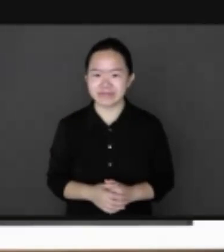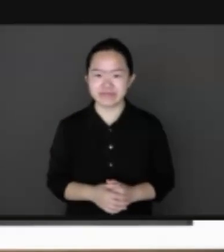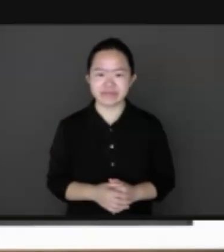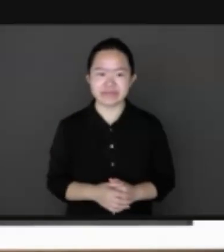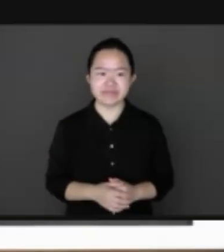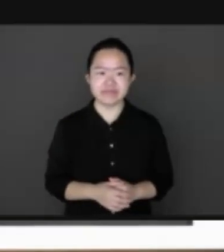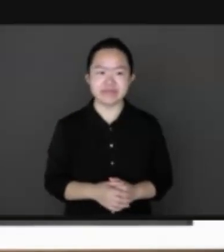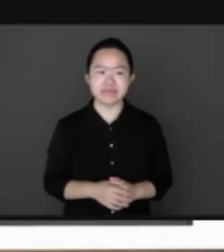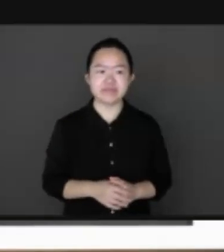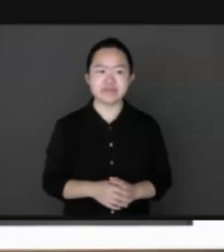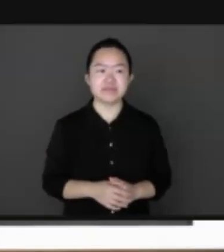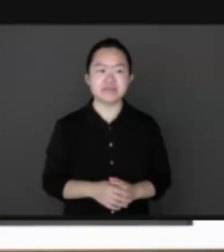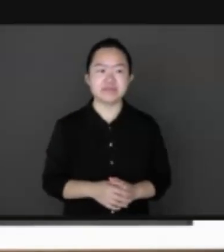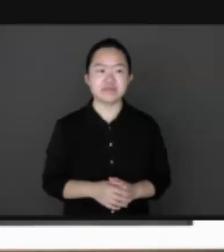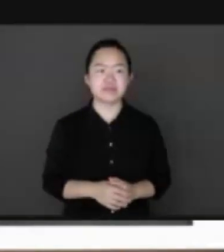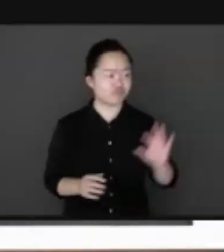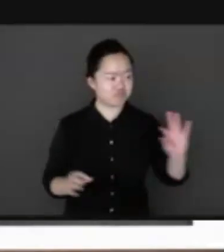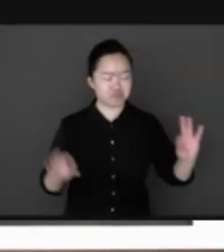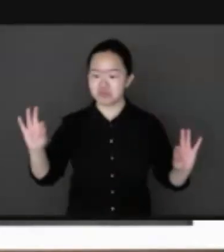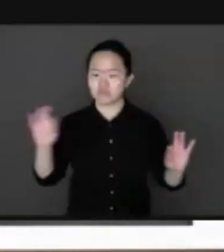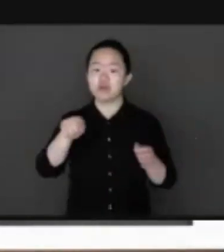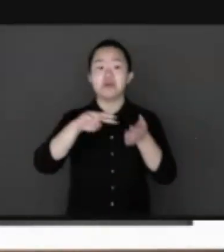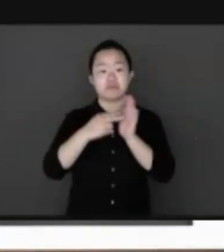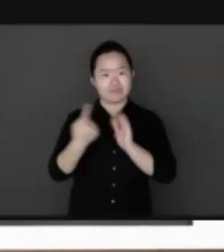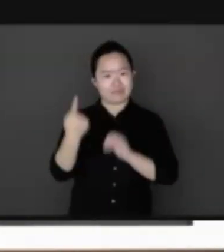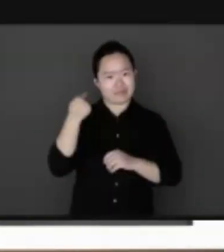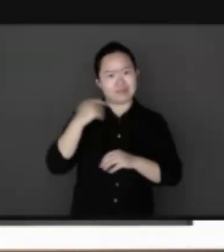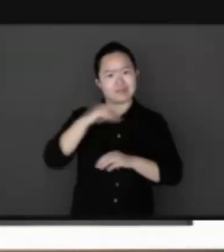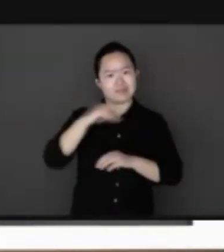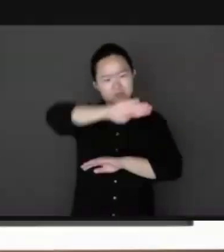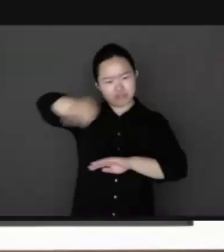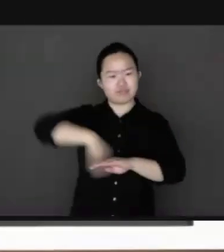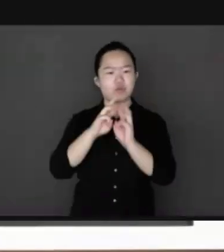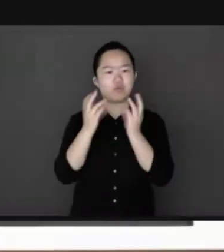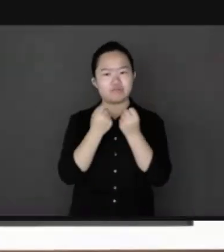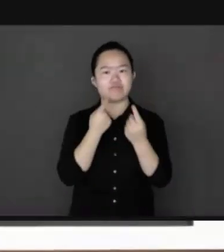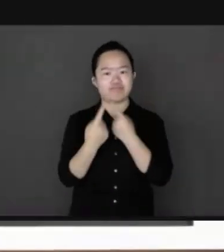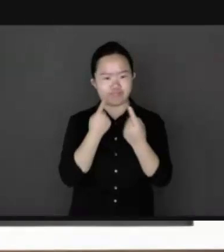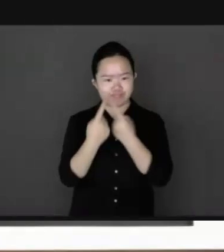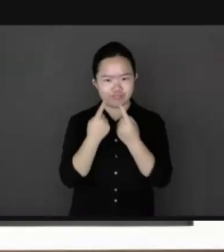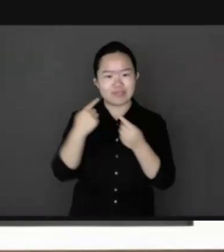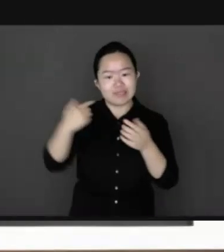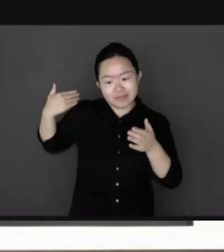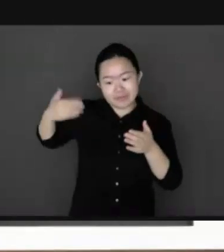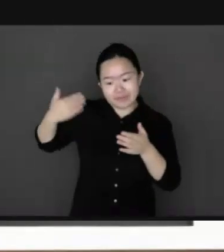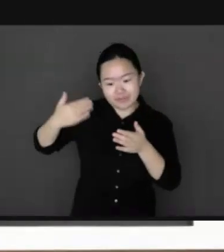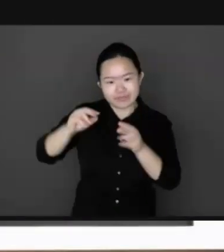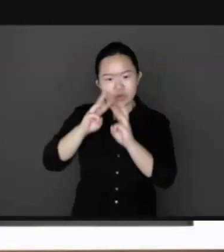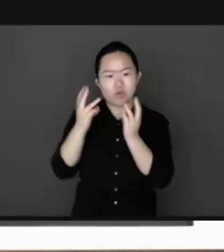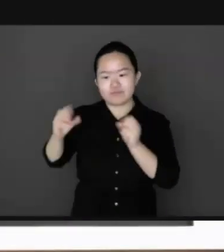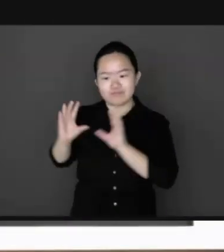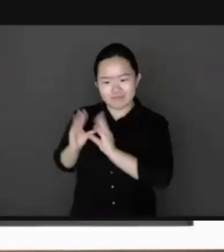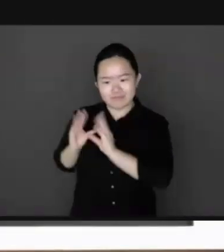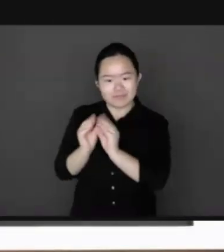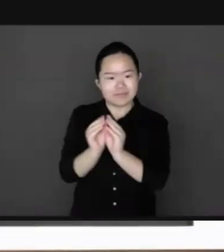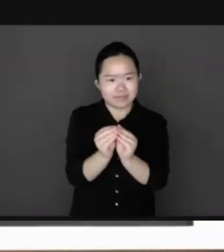or not included in the absolutely, yes. I mean, the previous